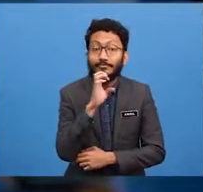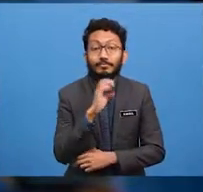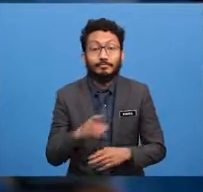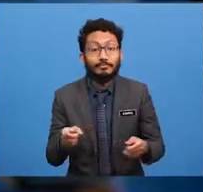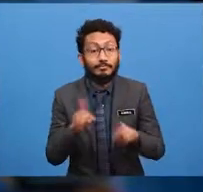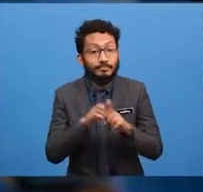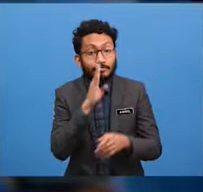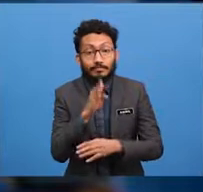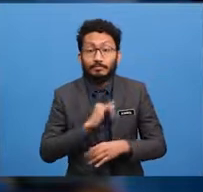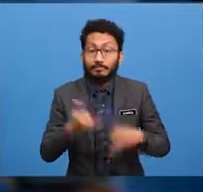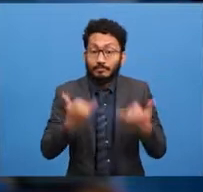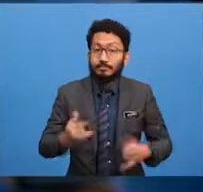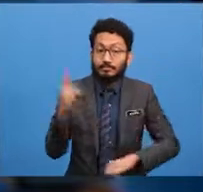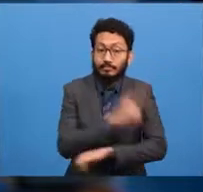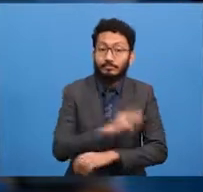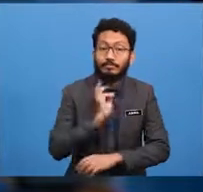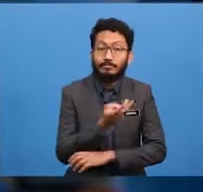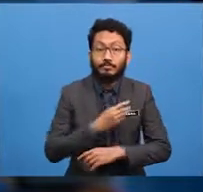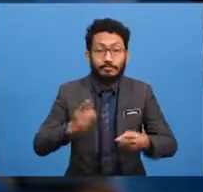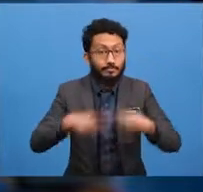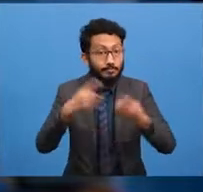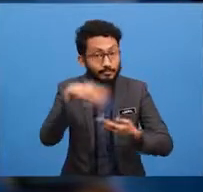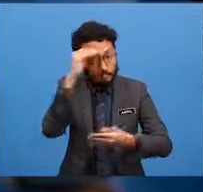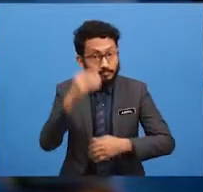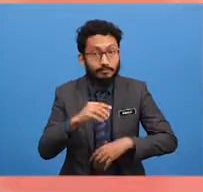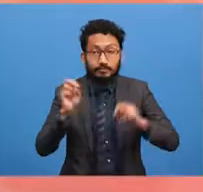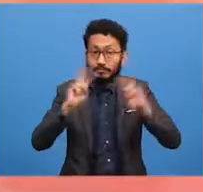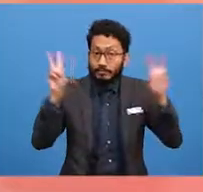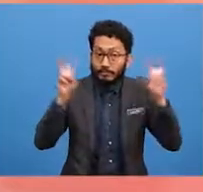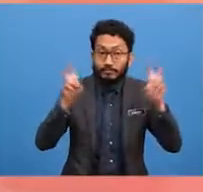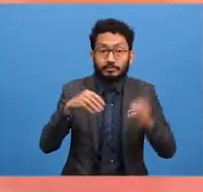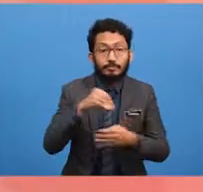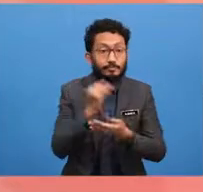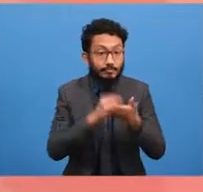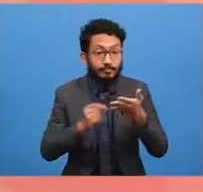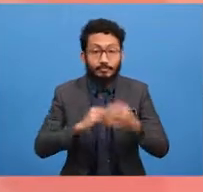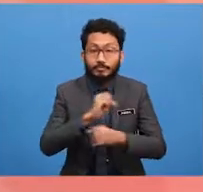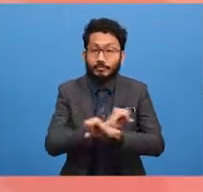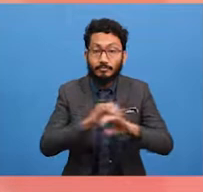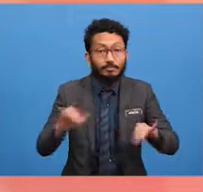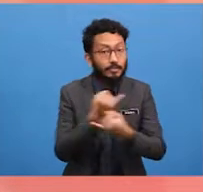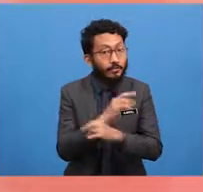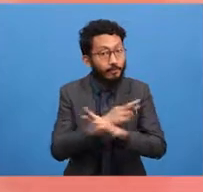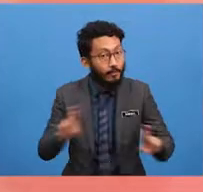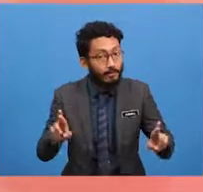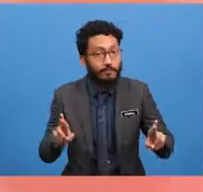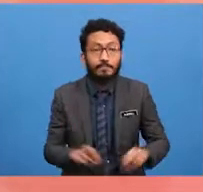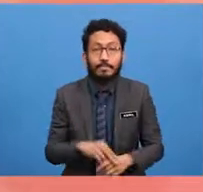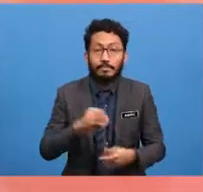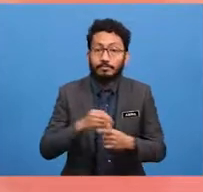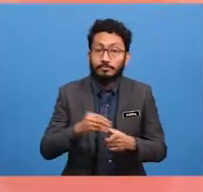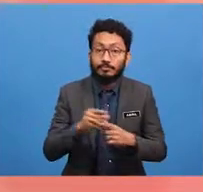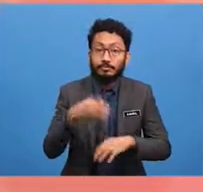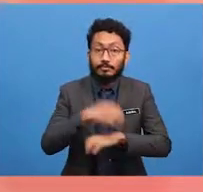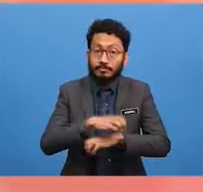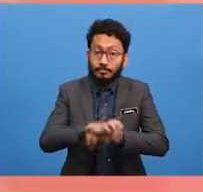are going to learn about an interesting topic, that is writing an informal letter or email based